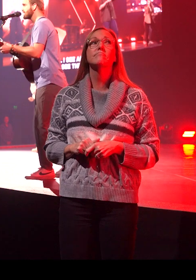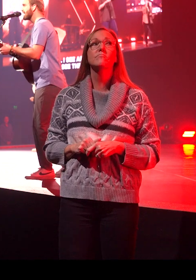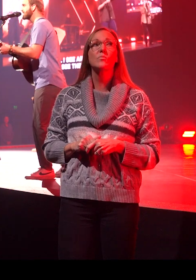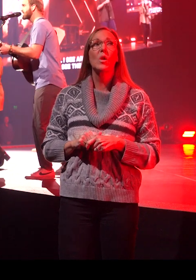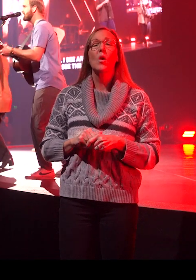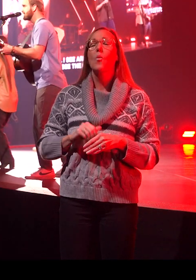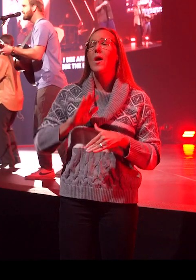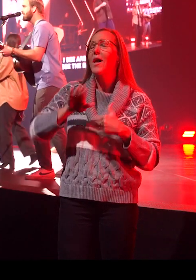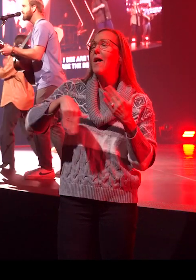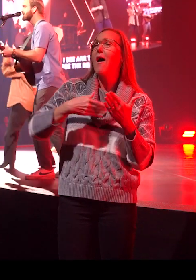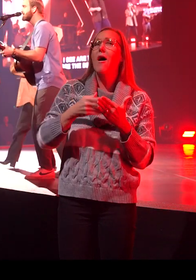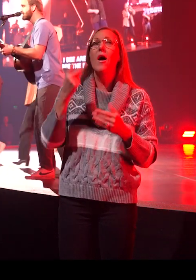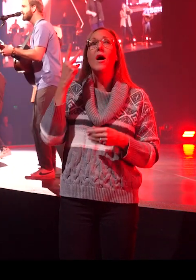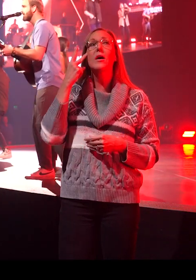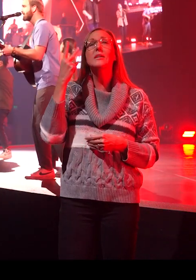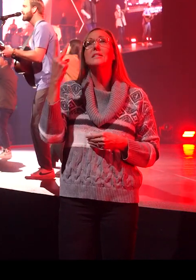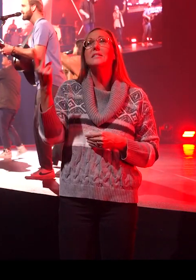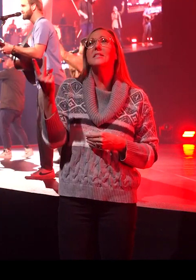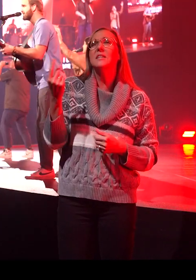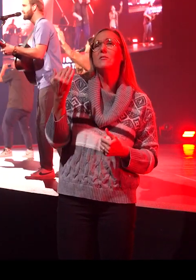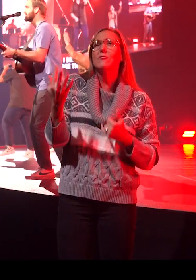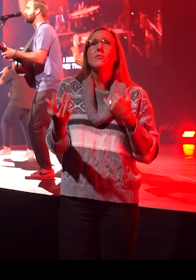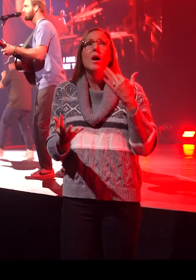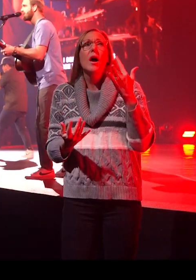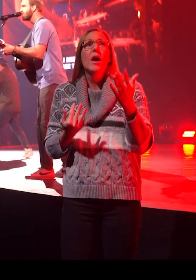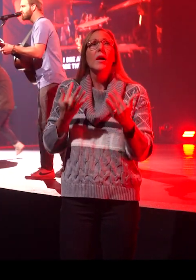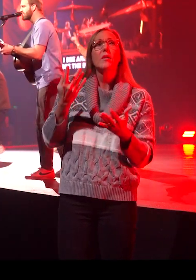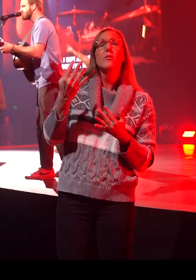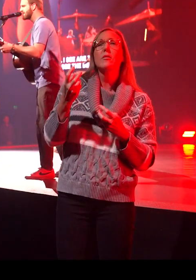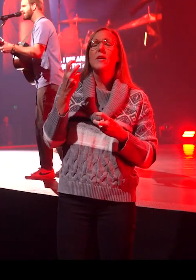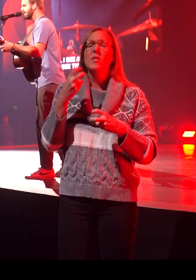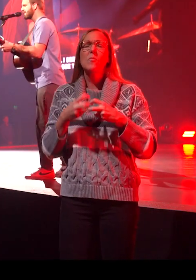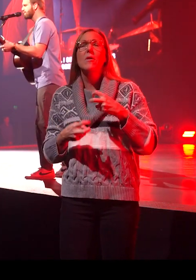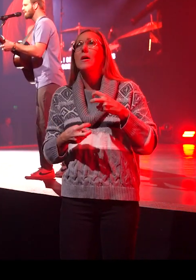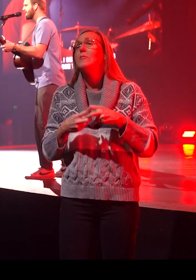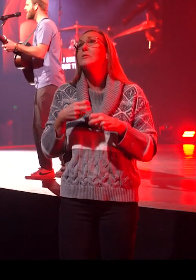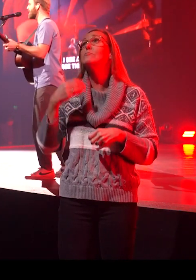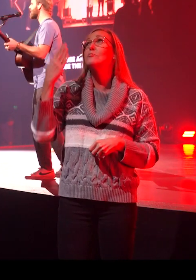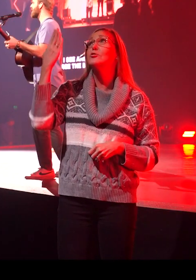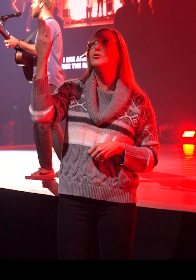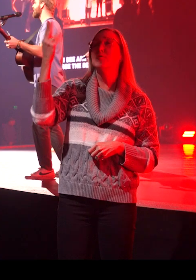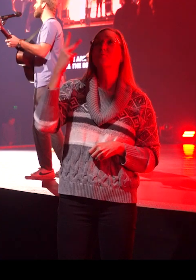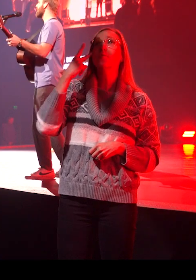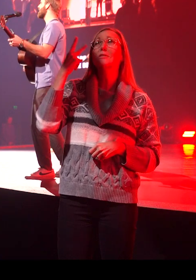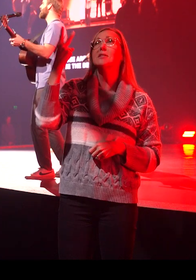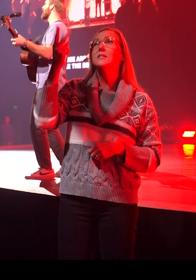When all I see are the ashes, you see the